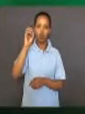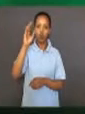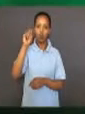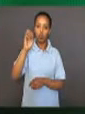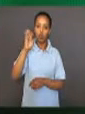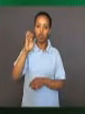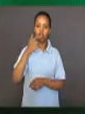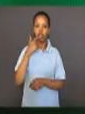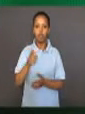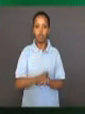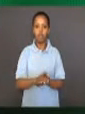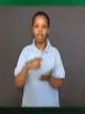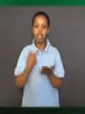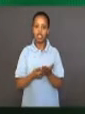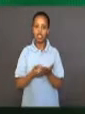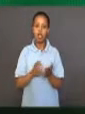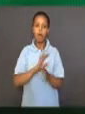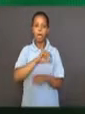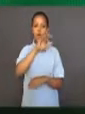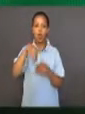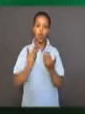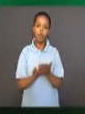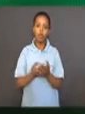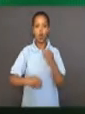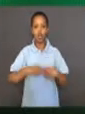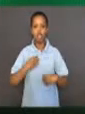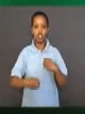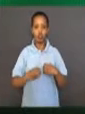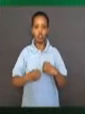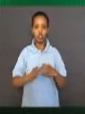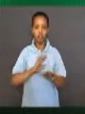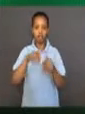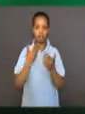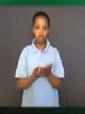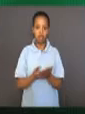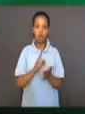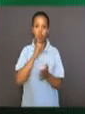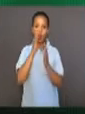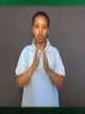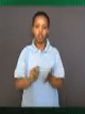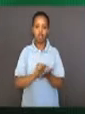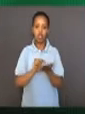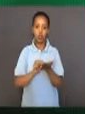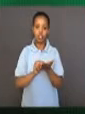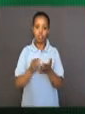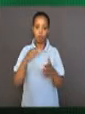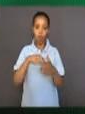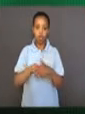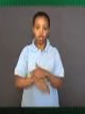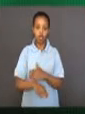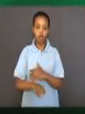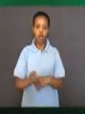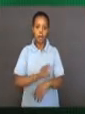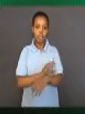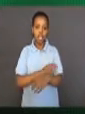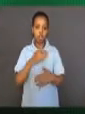Eukaryotes included all organisms that contain a true nucleus